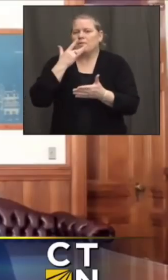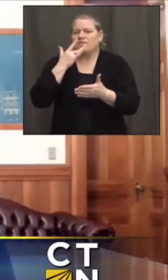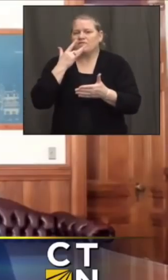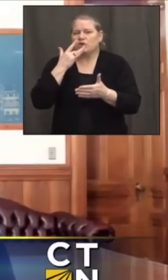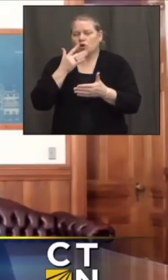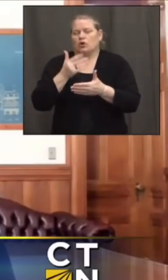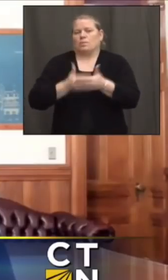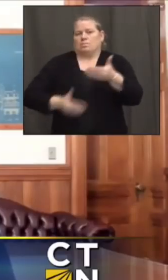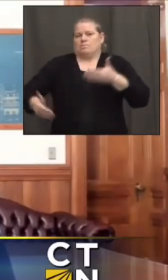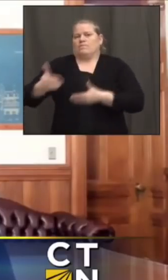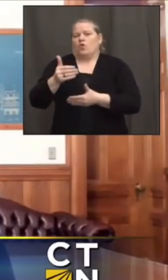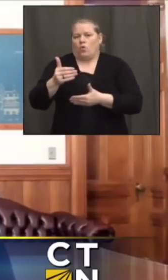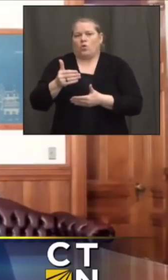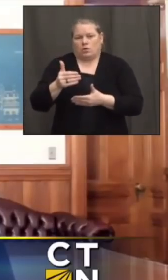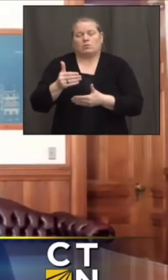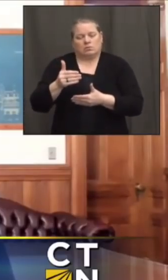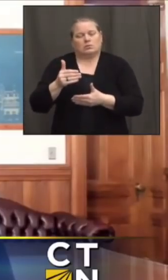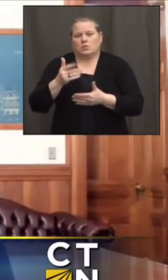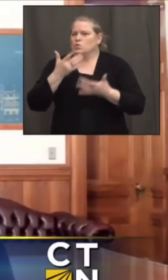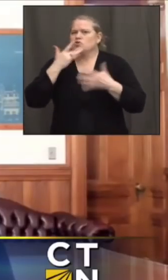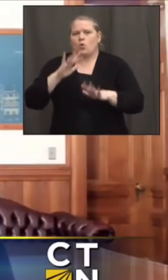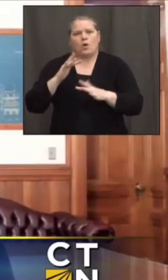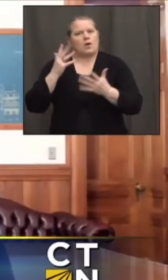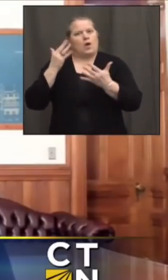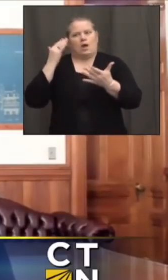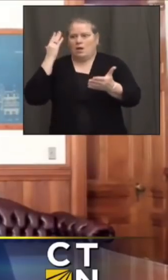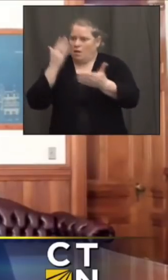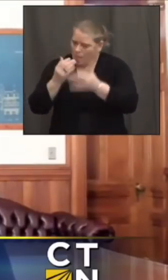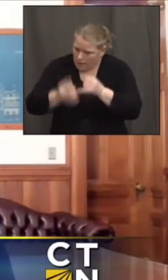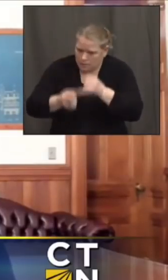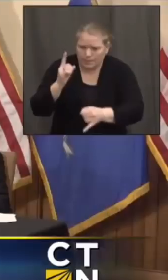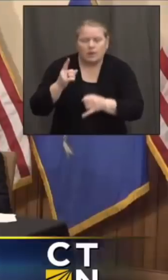than the cold weather hits the state, so everyone is prepared and ready.